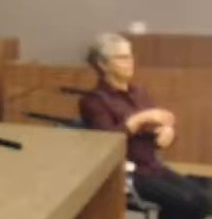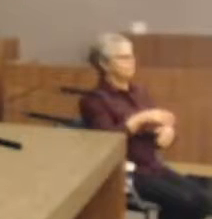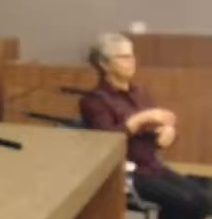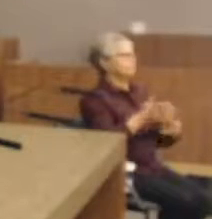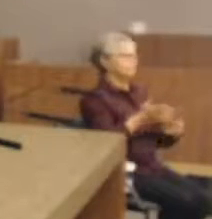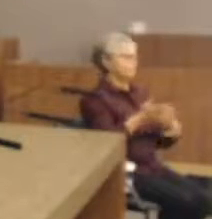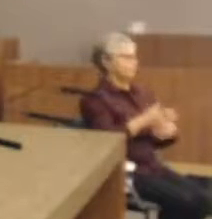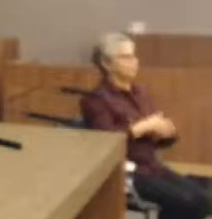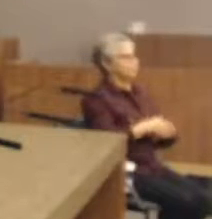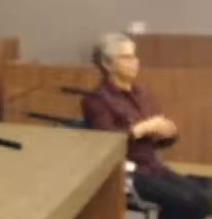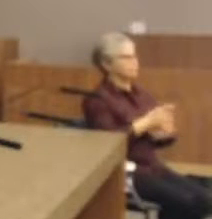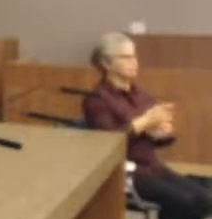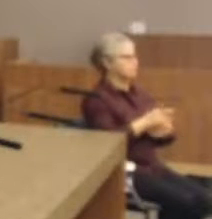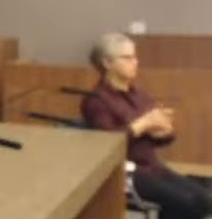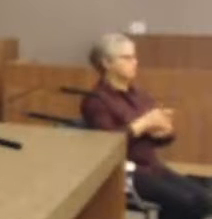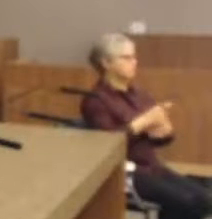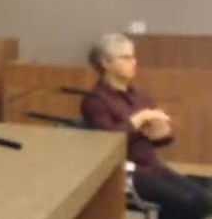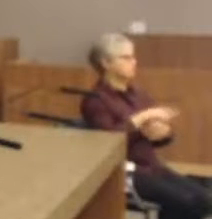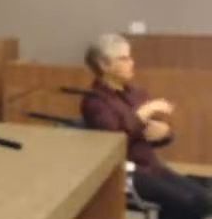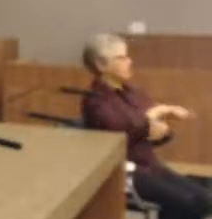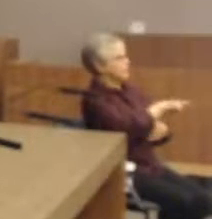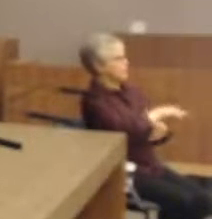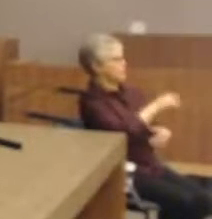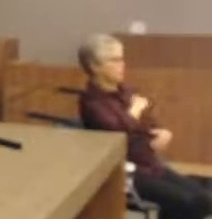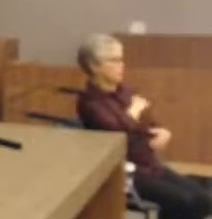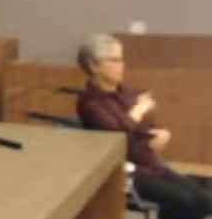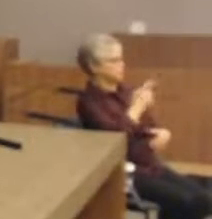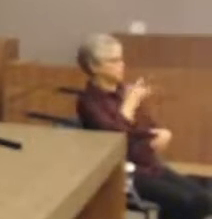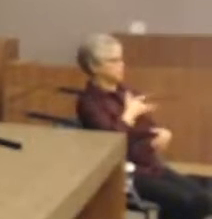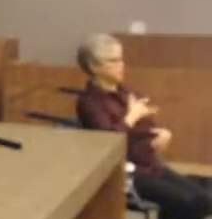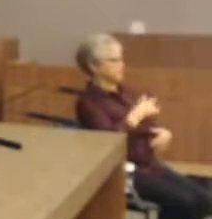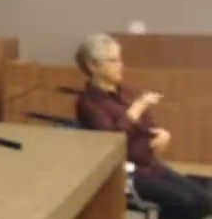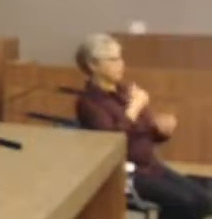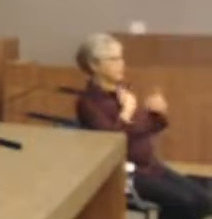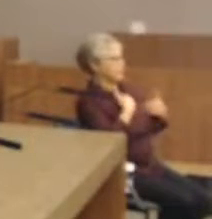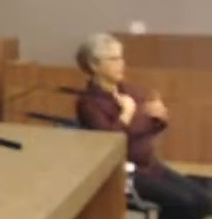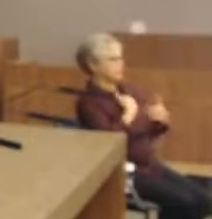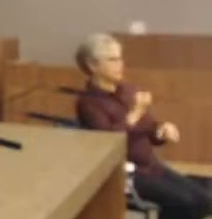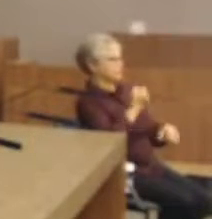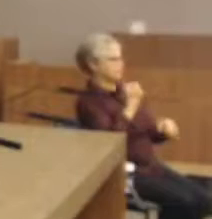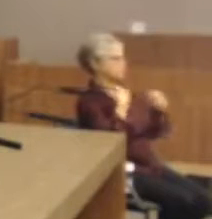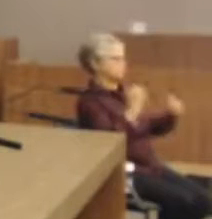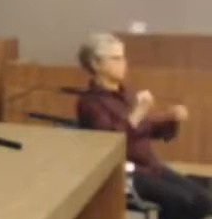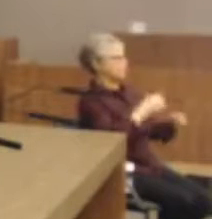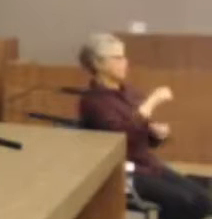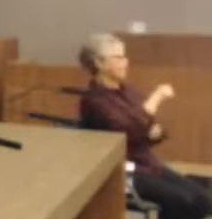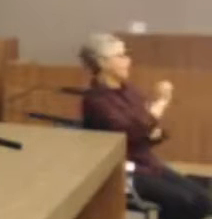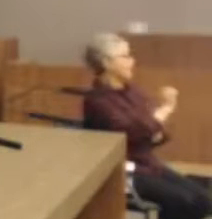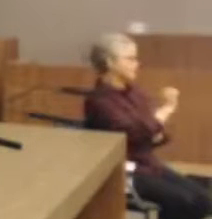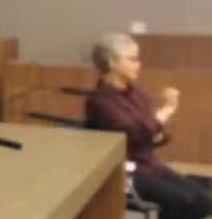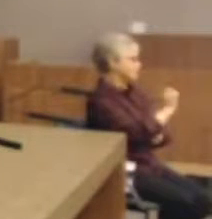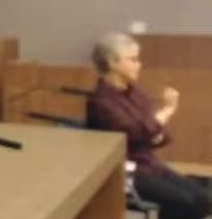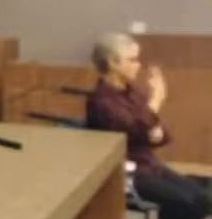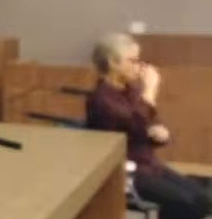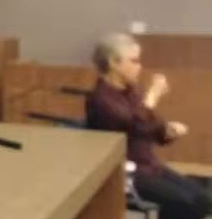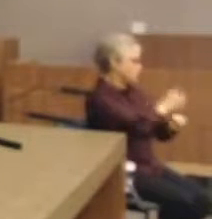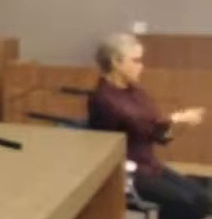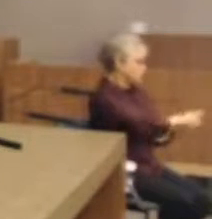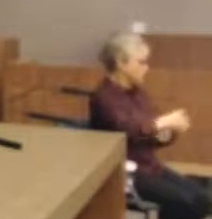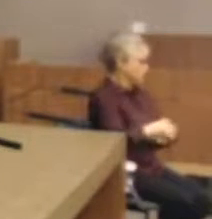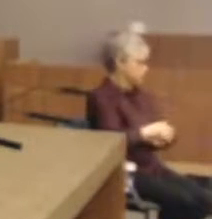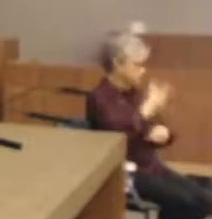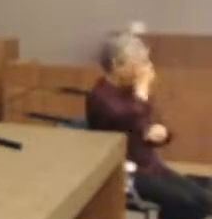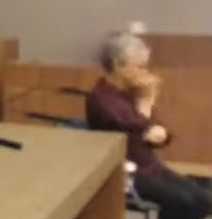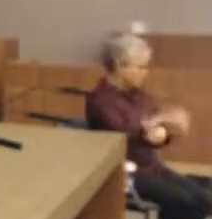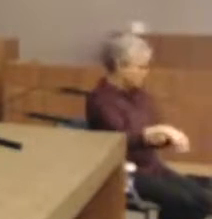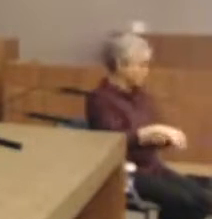Right. I think that I've had experiences with both. I've had some reports that I've seen or some victims that we've worked with where